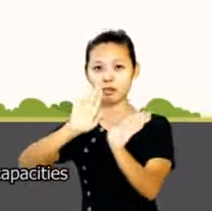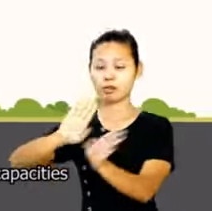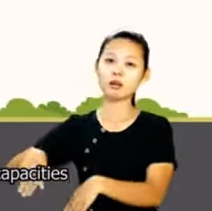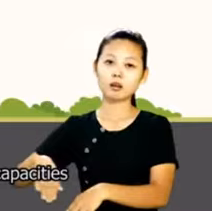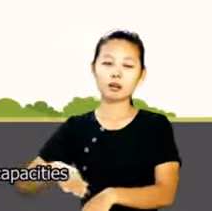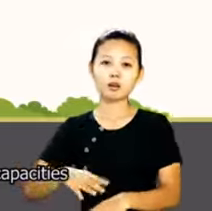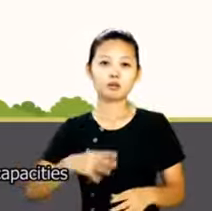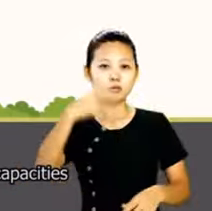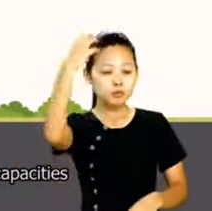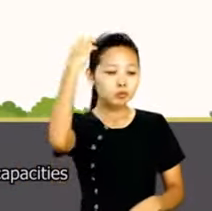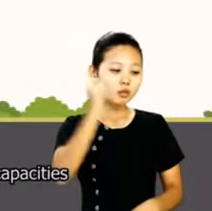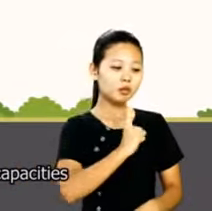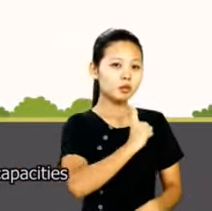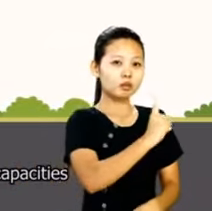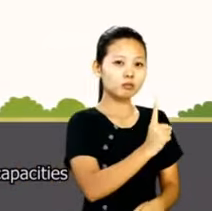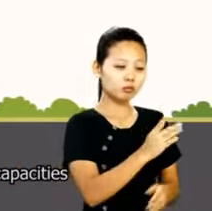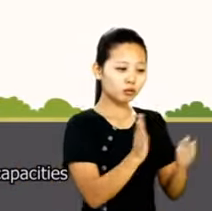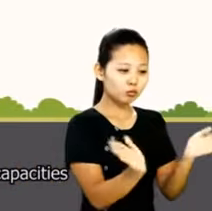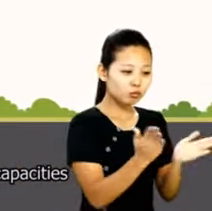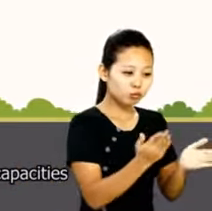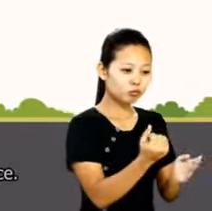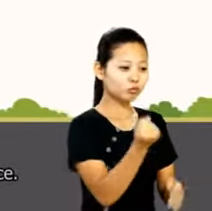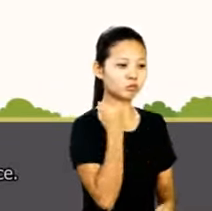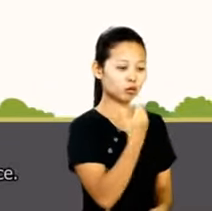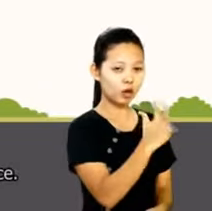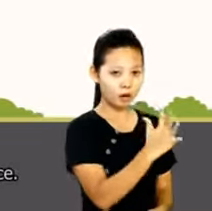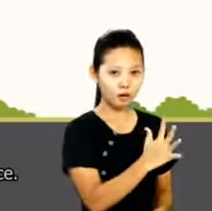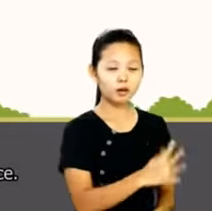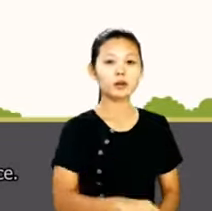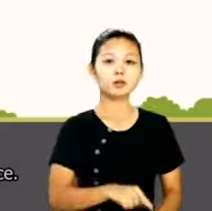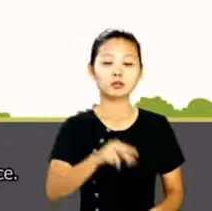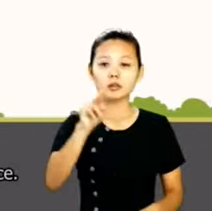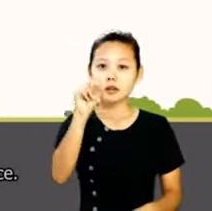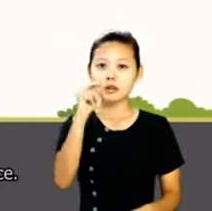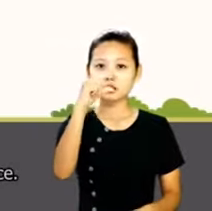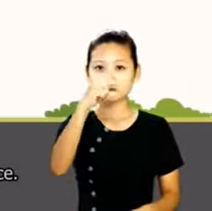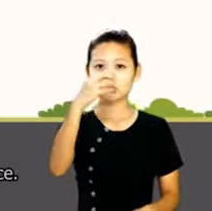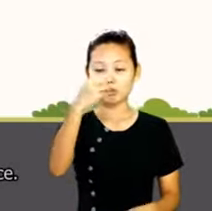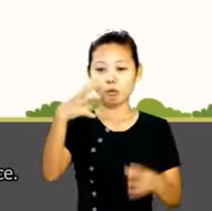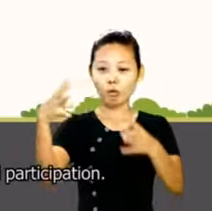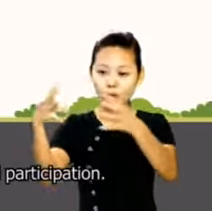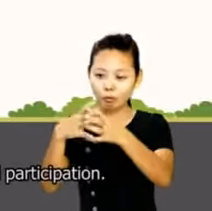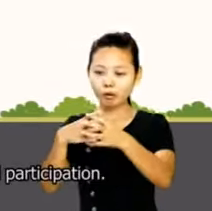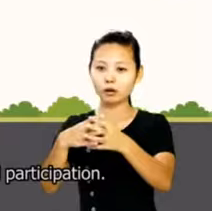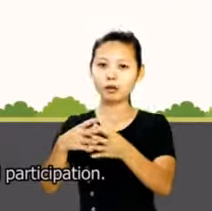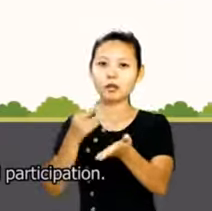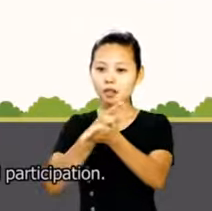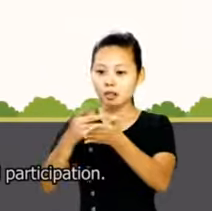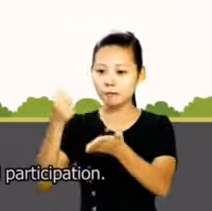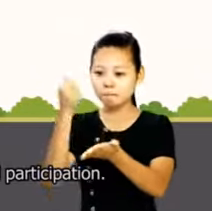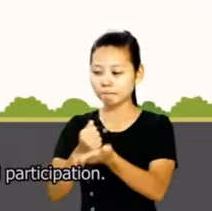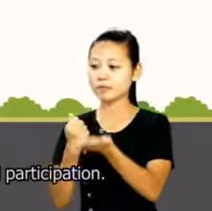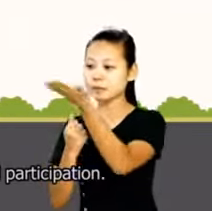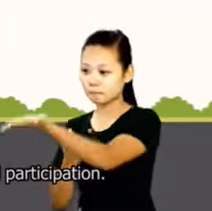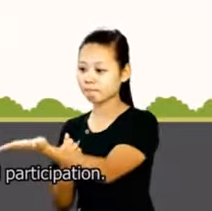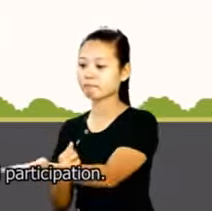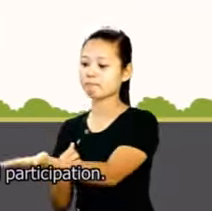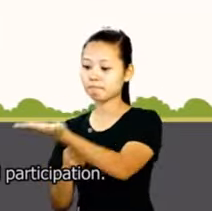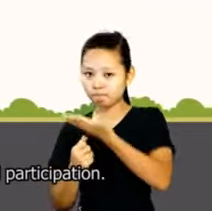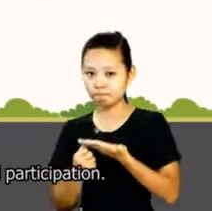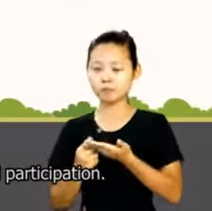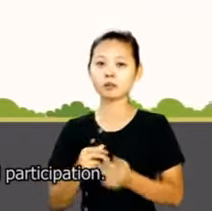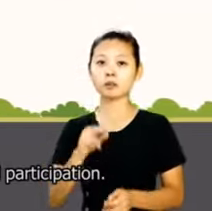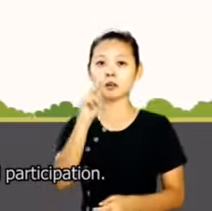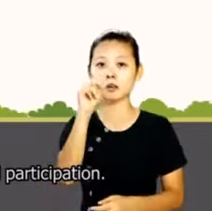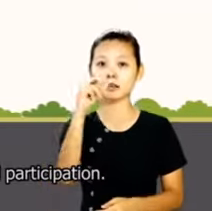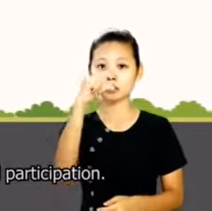Inclusion recognizes strengths and capacities and builds everyone's confidence. It addresses barriers to